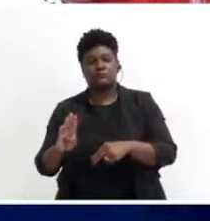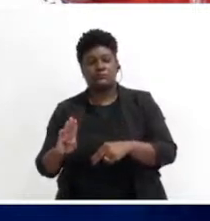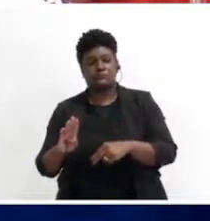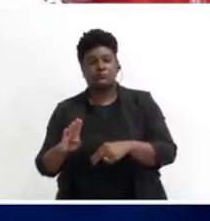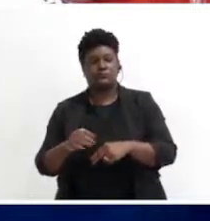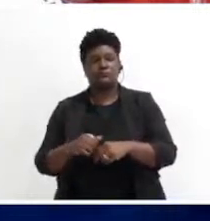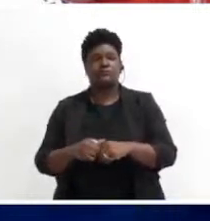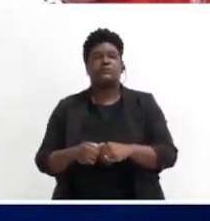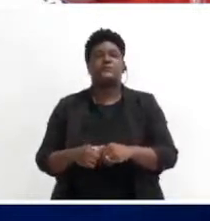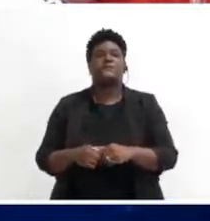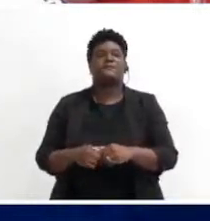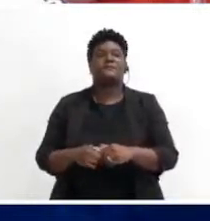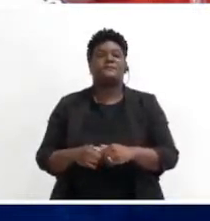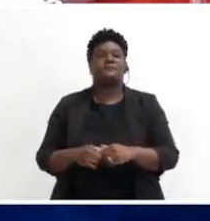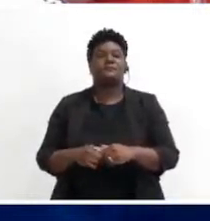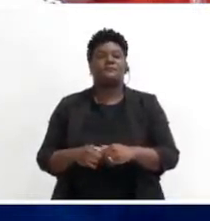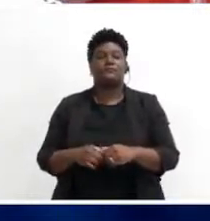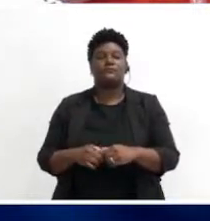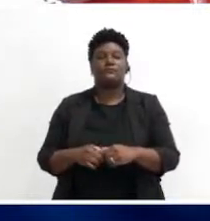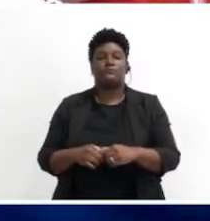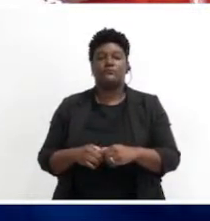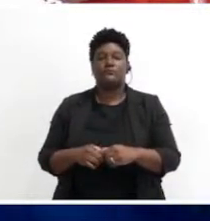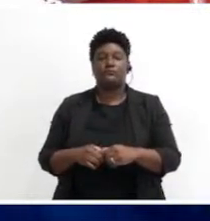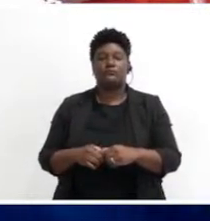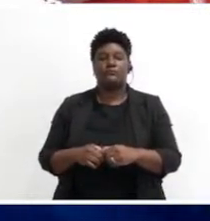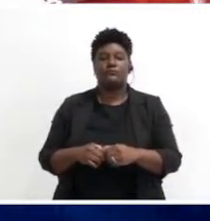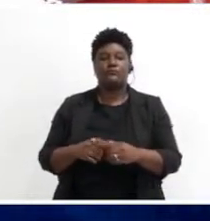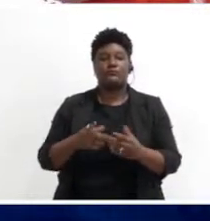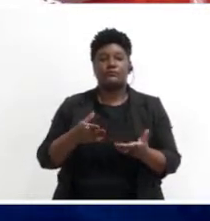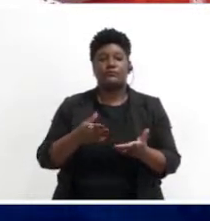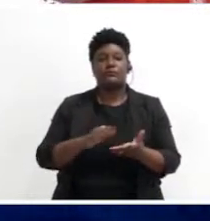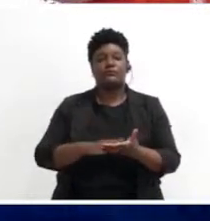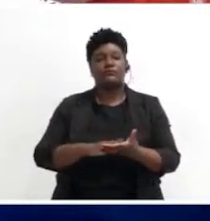So this is a CMOS image sensor. So